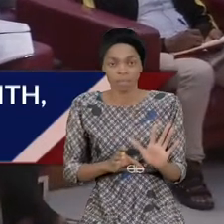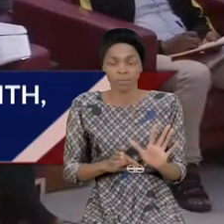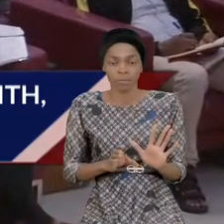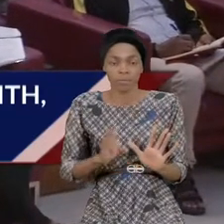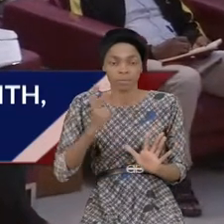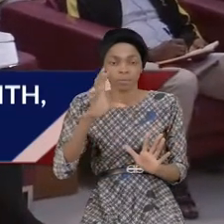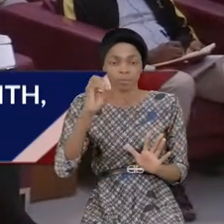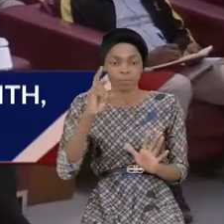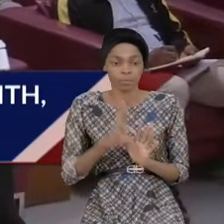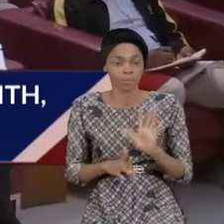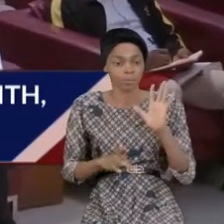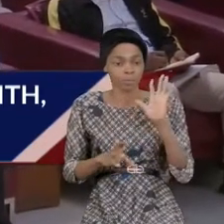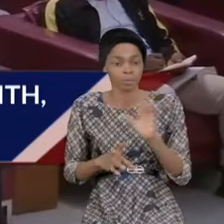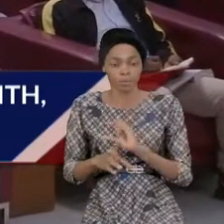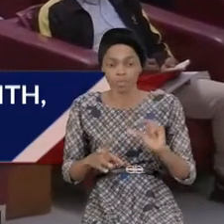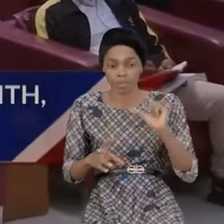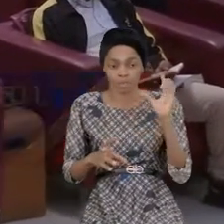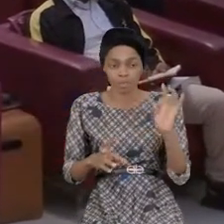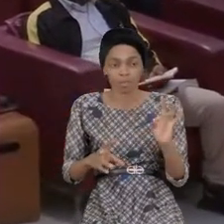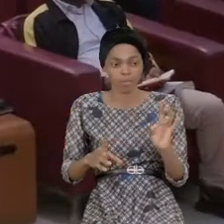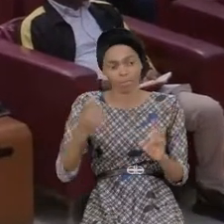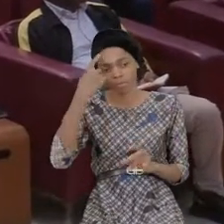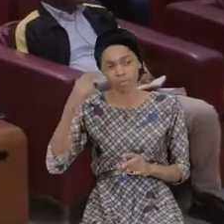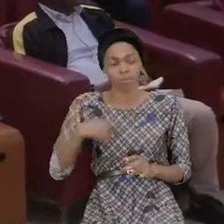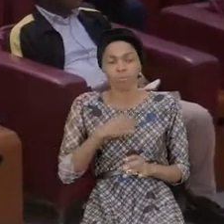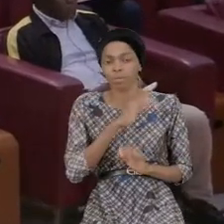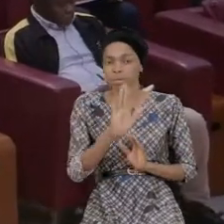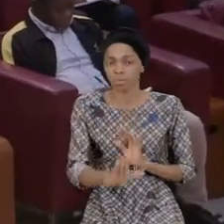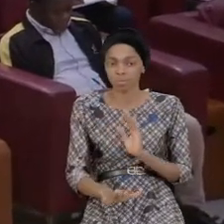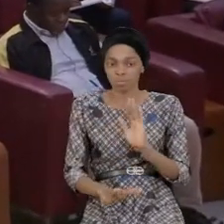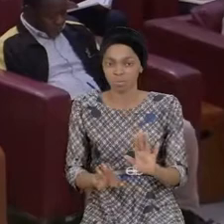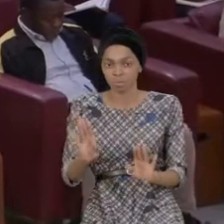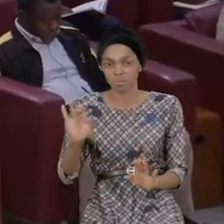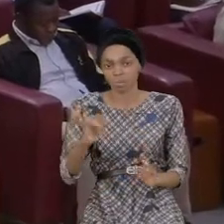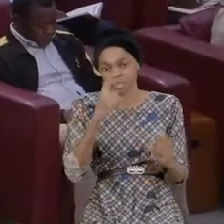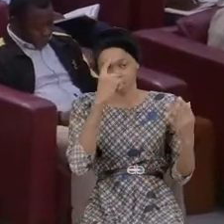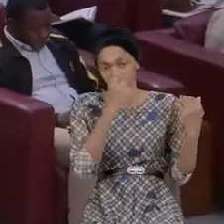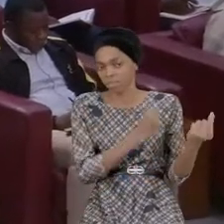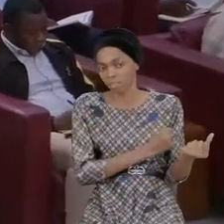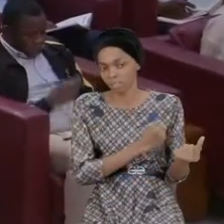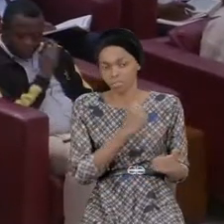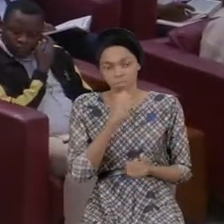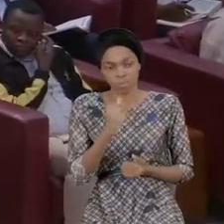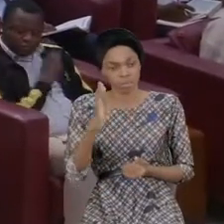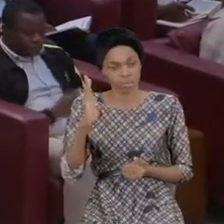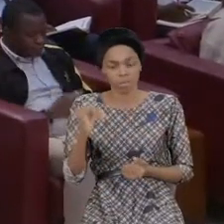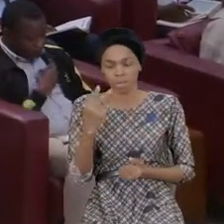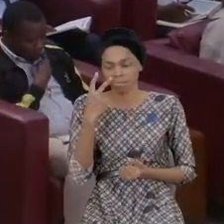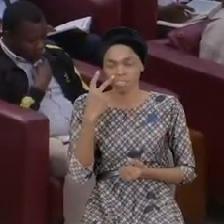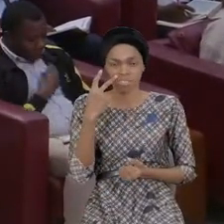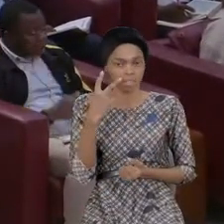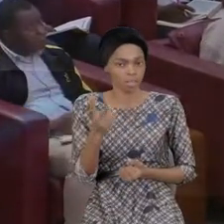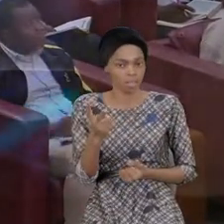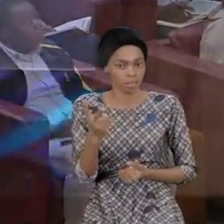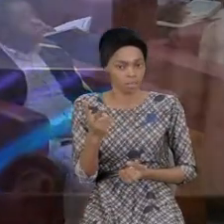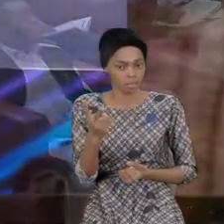from verse 7. It says, for we walk by faith, not by